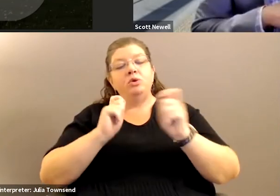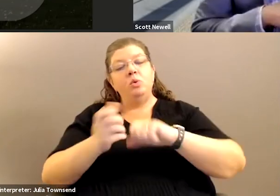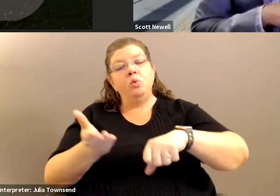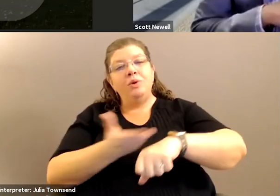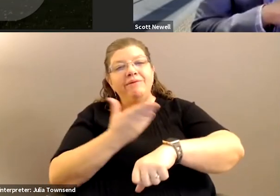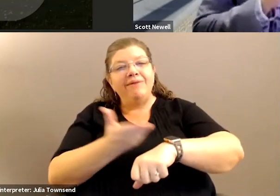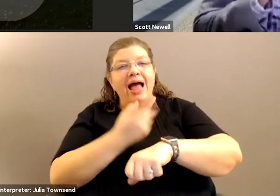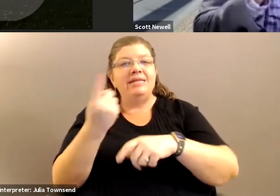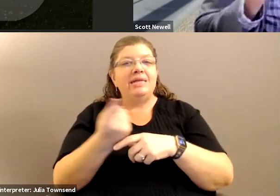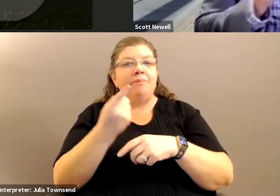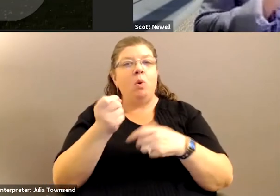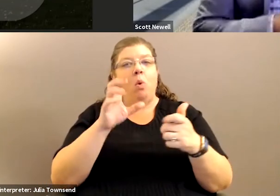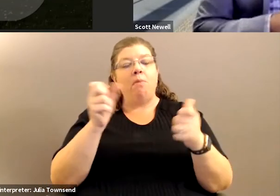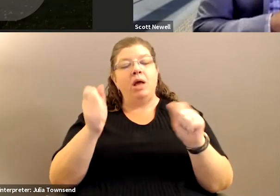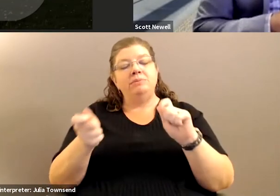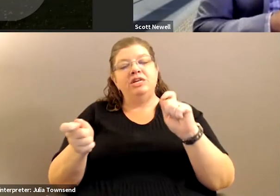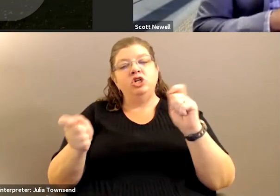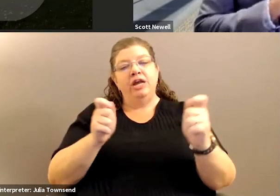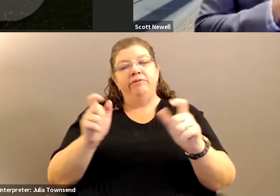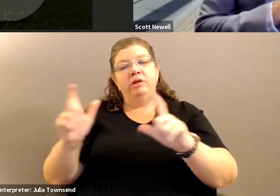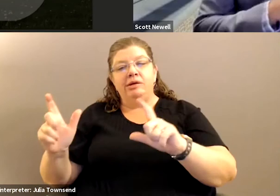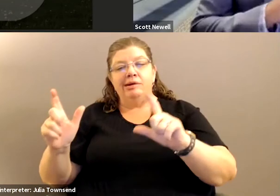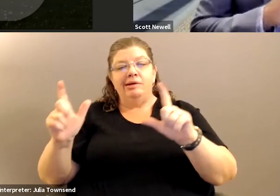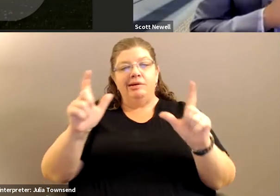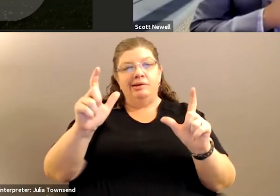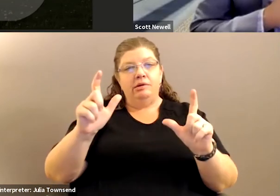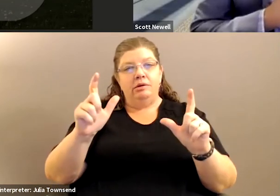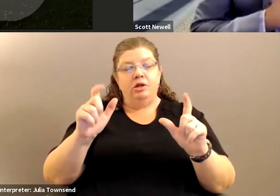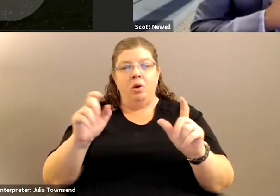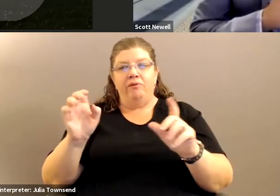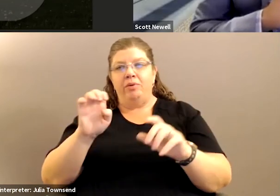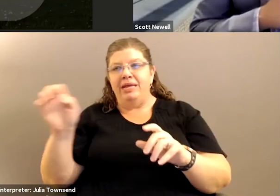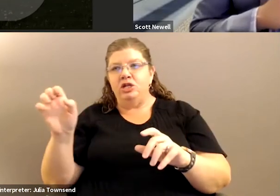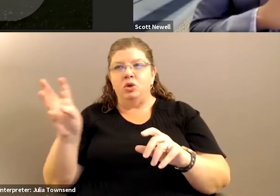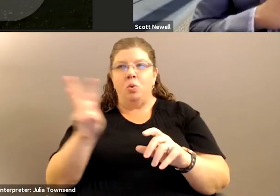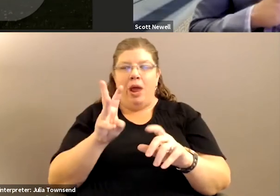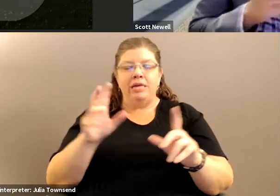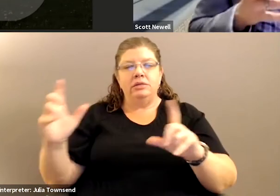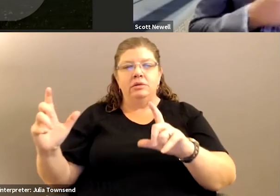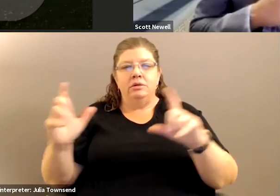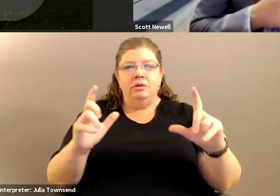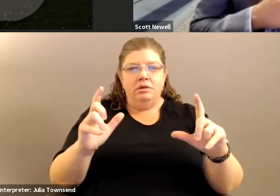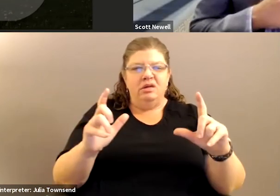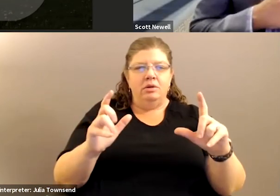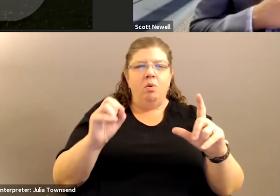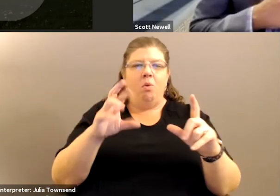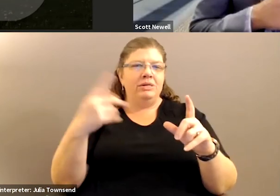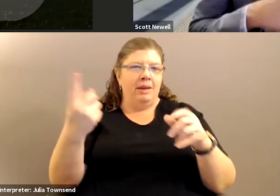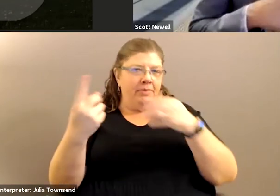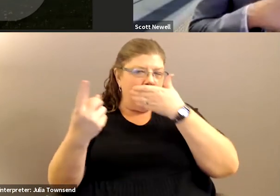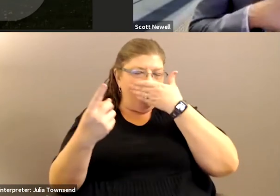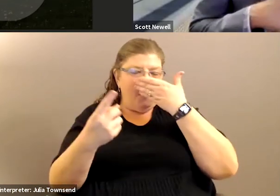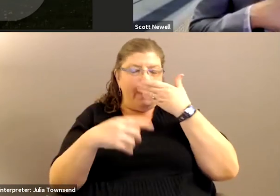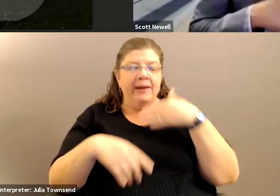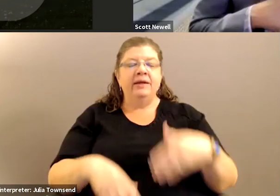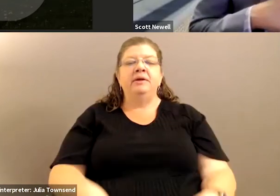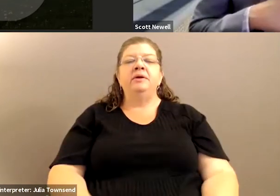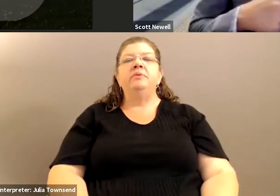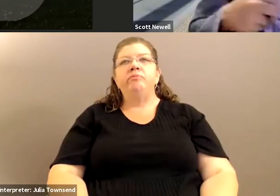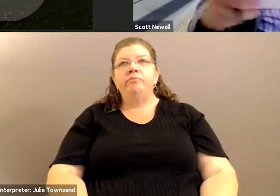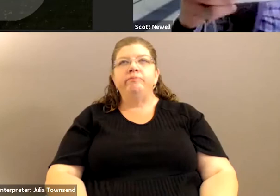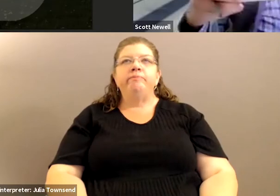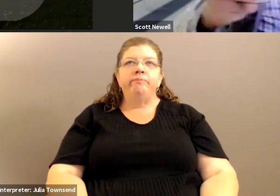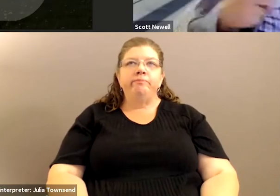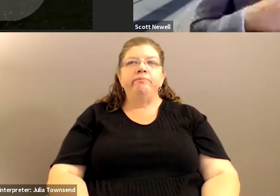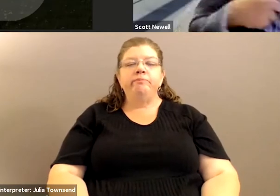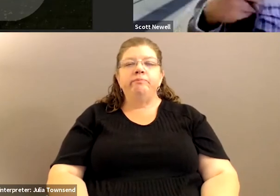we possibly shift uh one of the marks east or west or or anything of that nature uh like i said uh